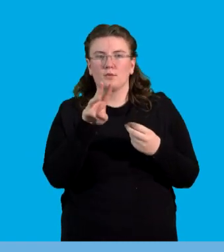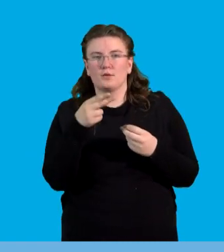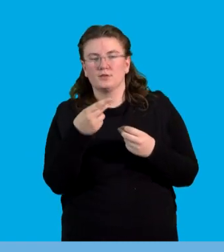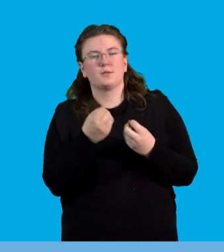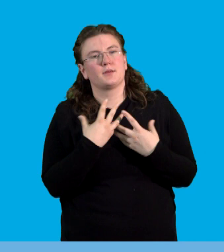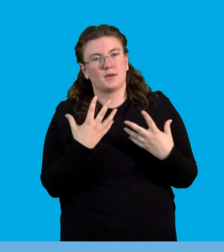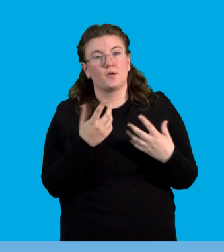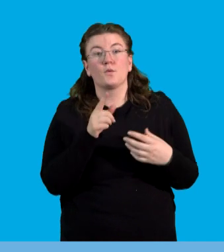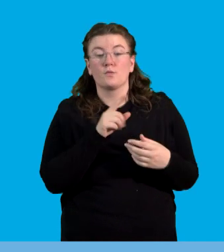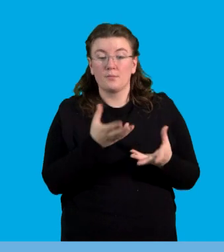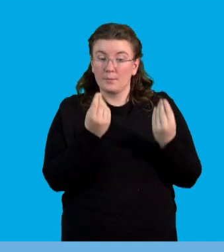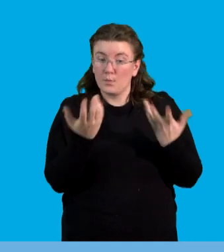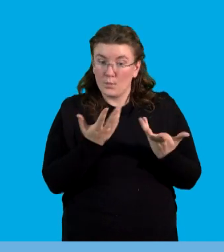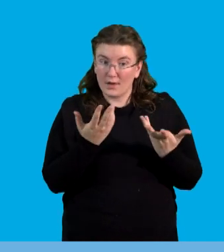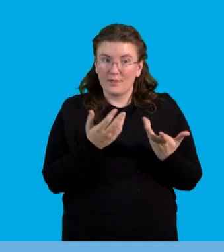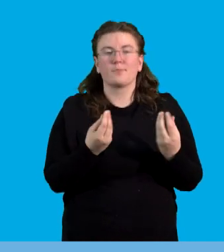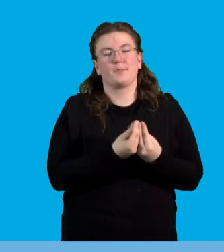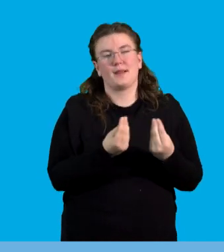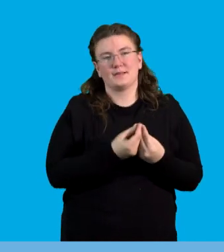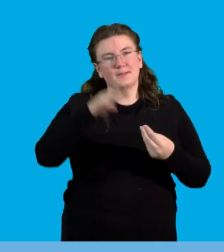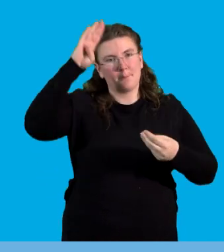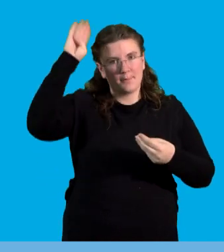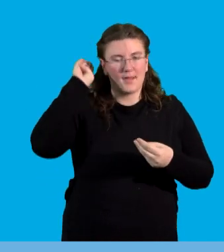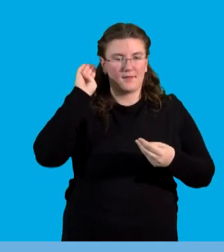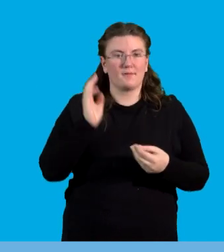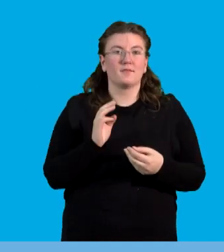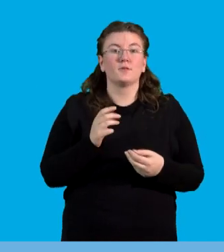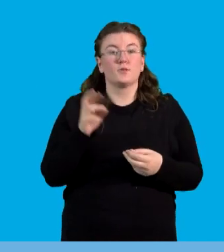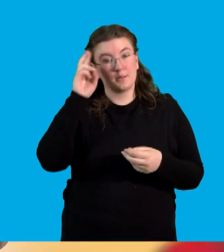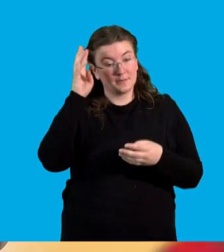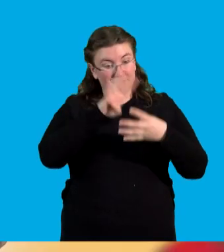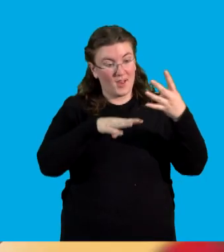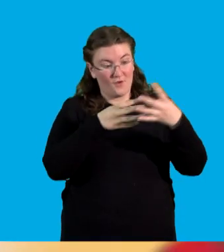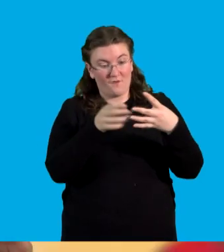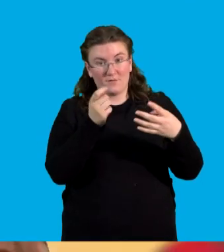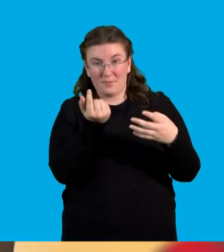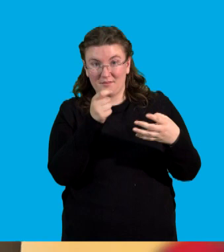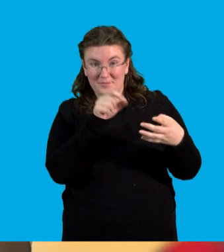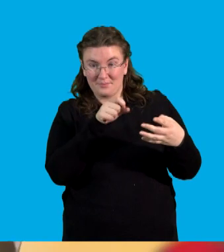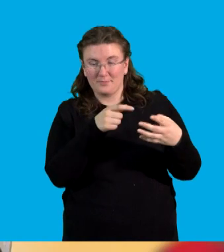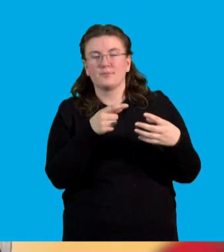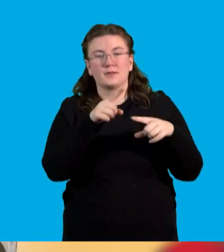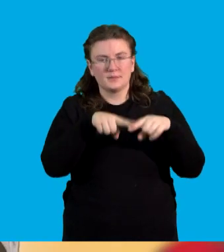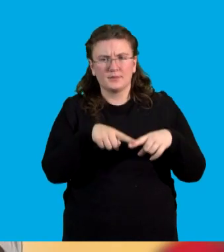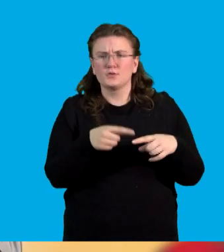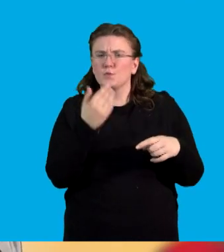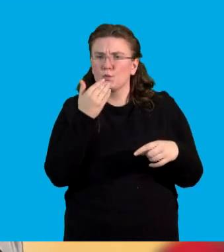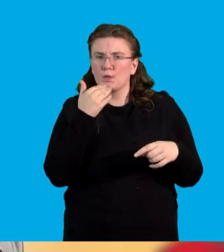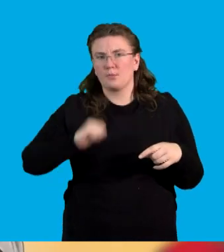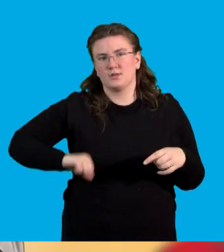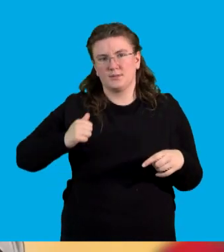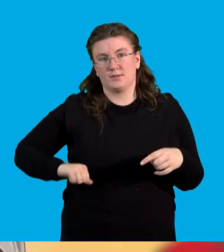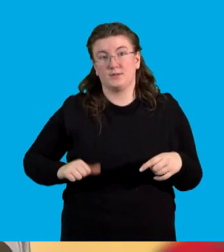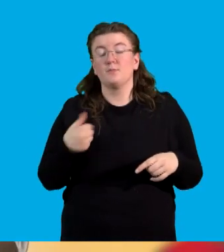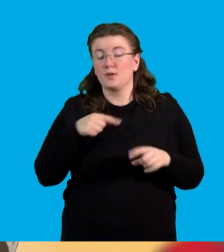appliance itself. And then the tariff, remember, that is determined by the municipality. So with all these questions that I've answered for you,